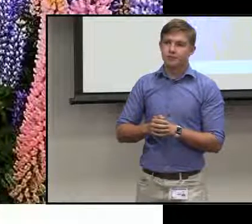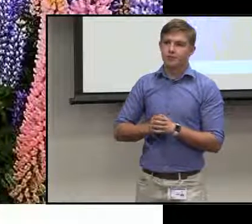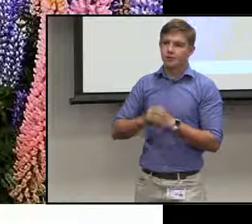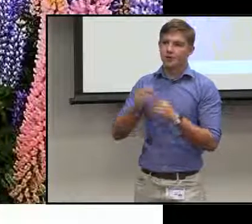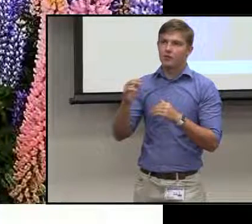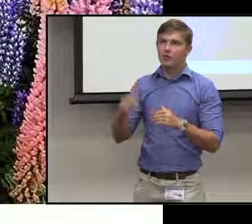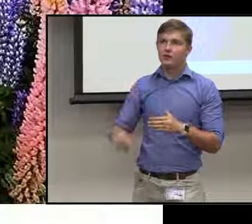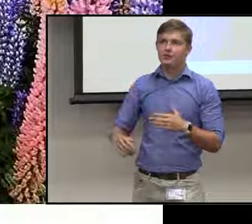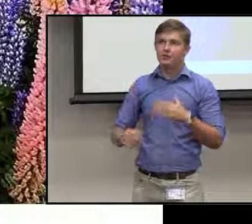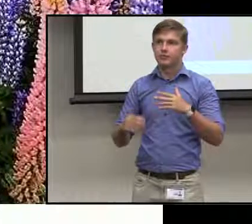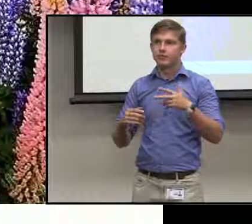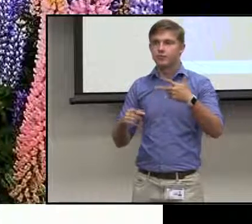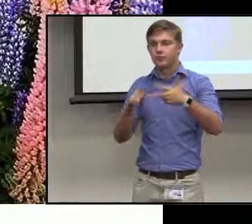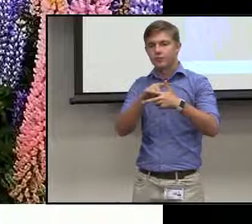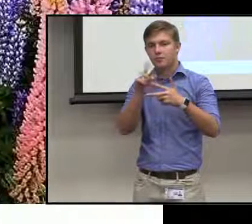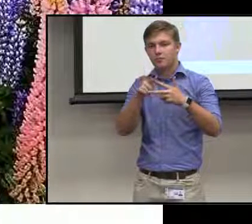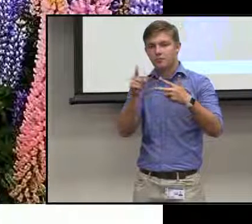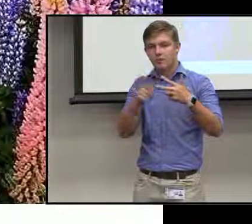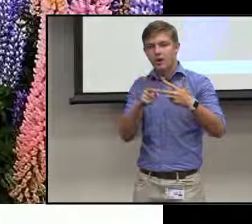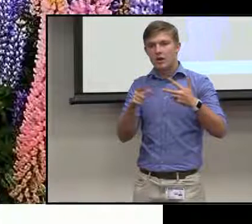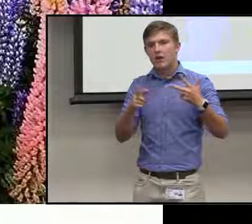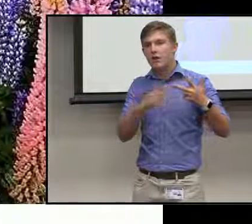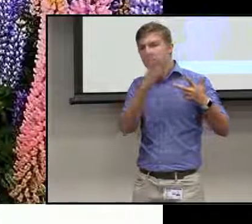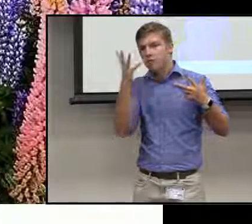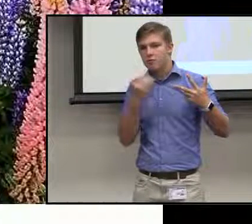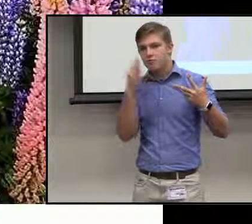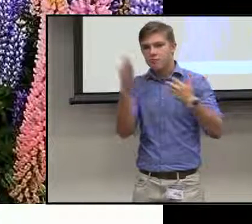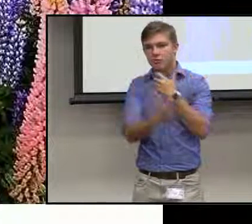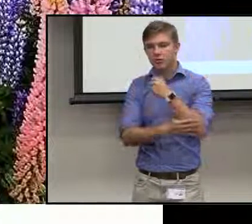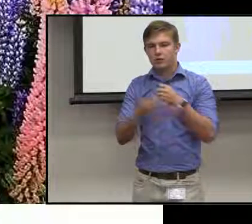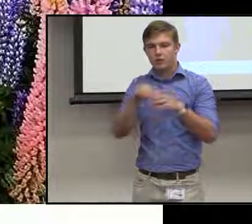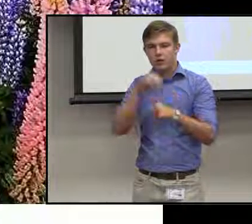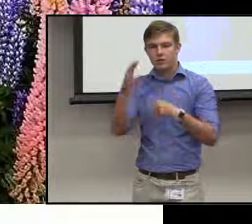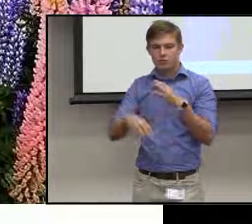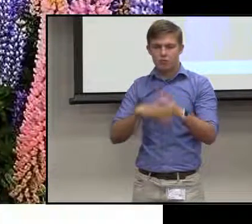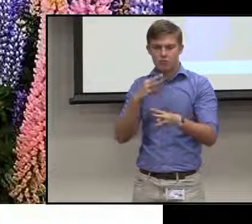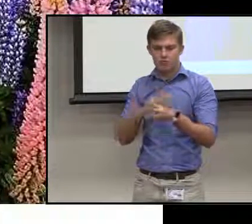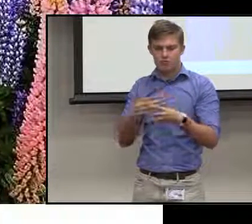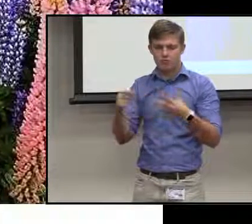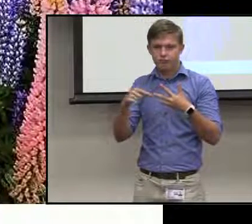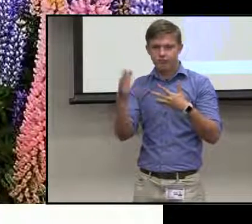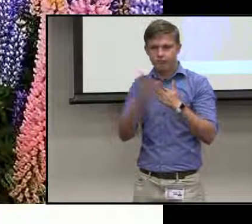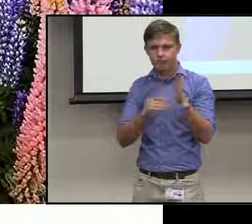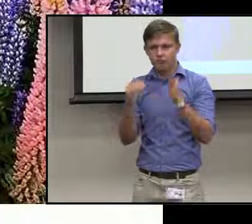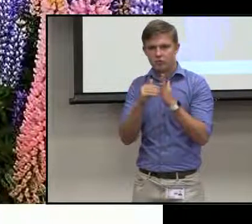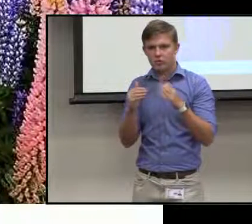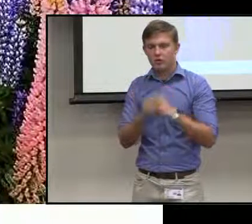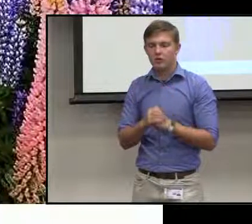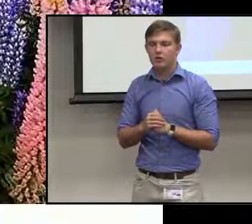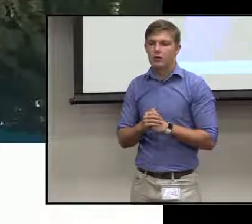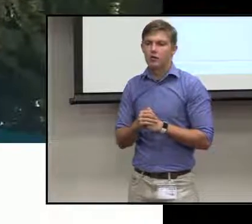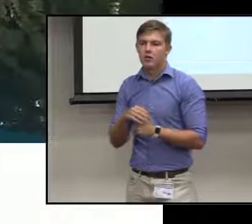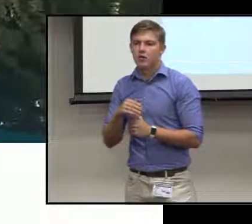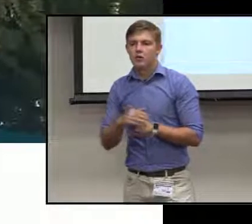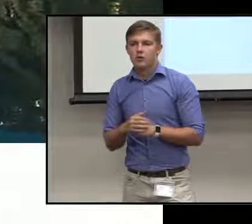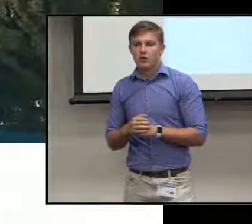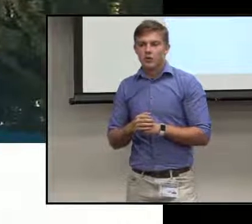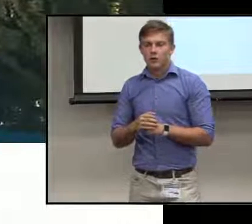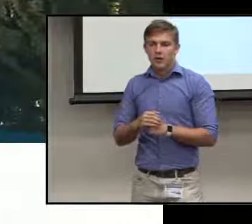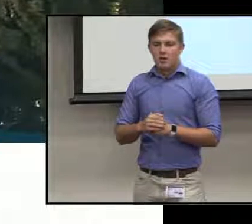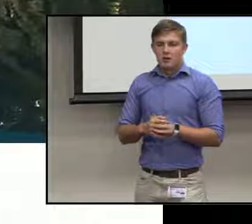the most beautiful country I've ever been in, but I'm sure there's beauty in a lot of other countries. It's just all together right here in this